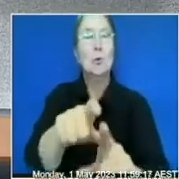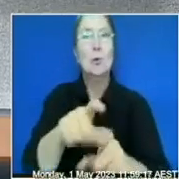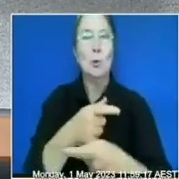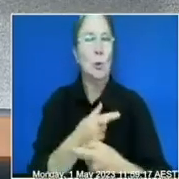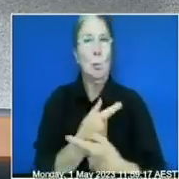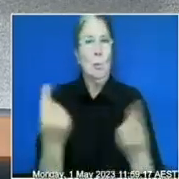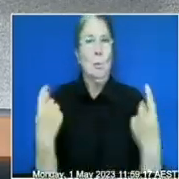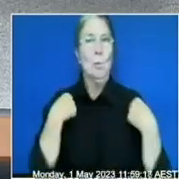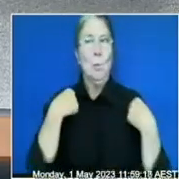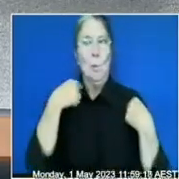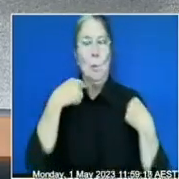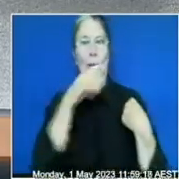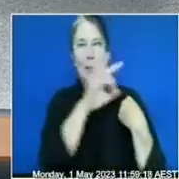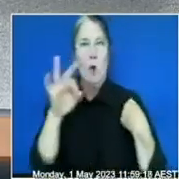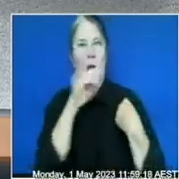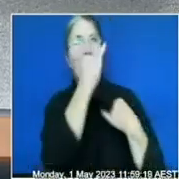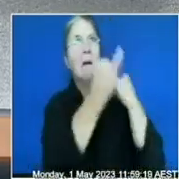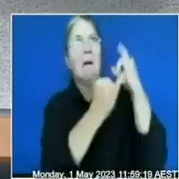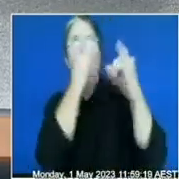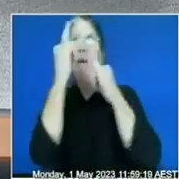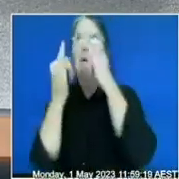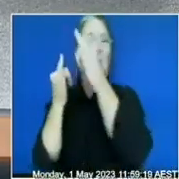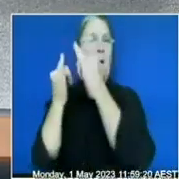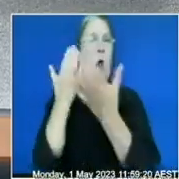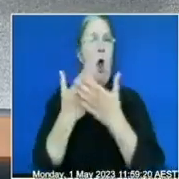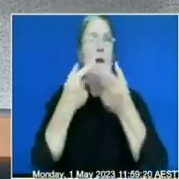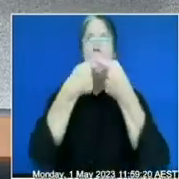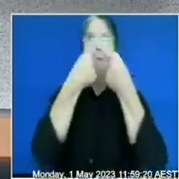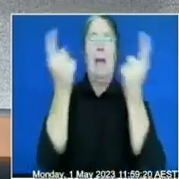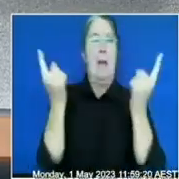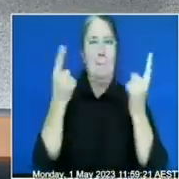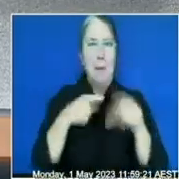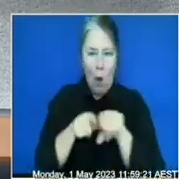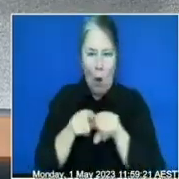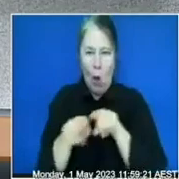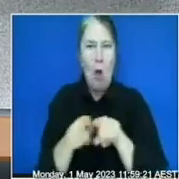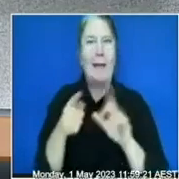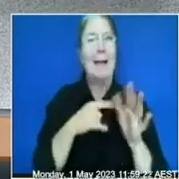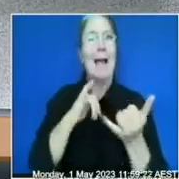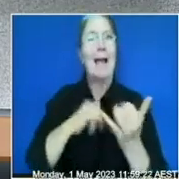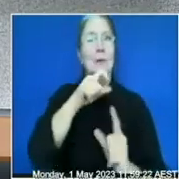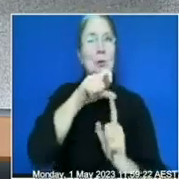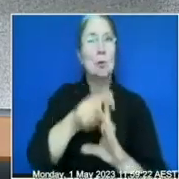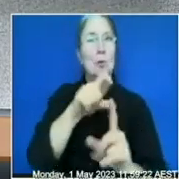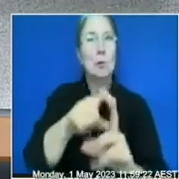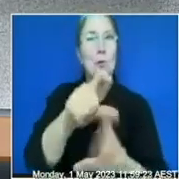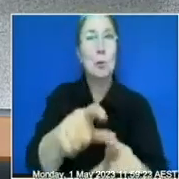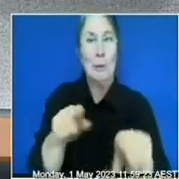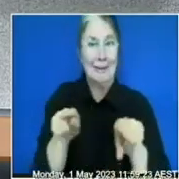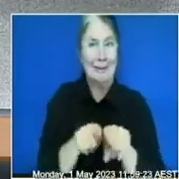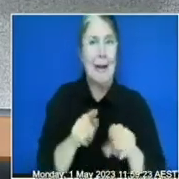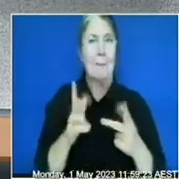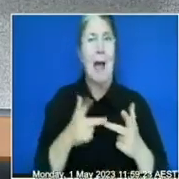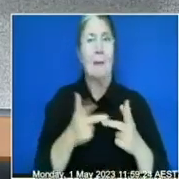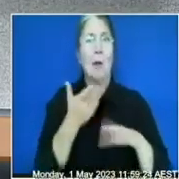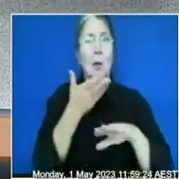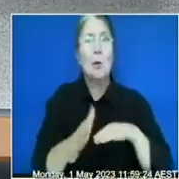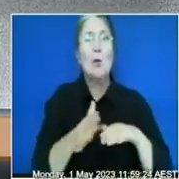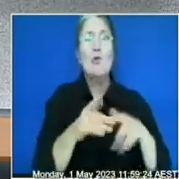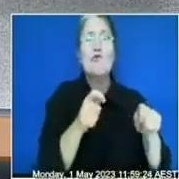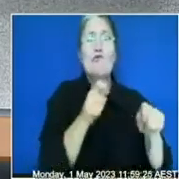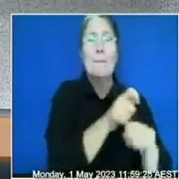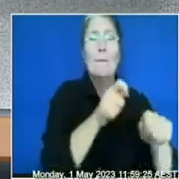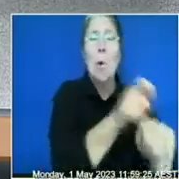reforms, including in Aboriginal social and emotional wellbeing and other Royal Commission into Victoria's mental health system reforms, is that sometimes if it's the